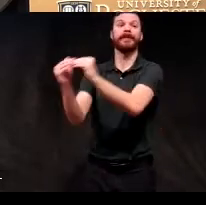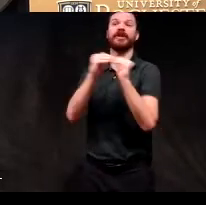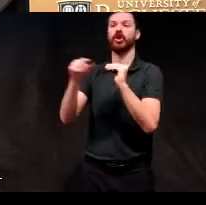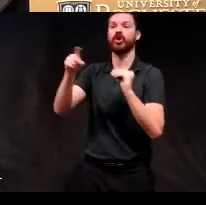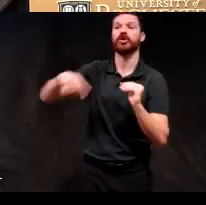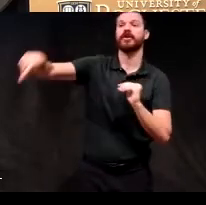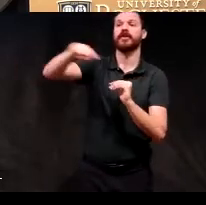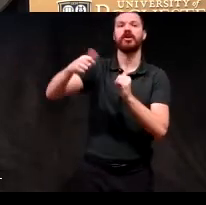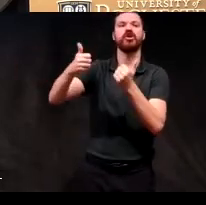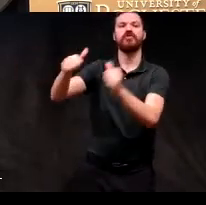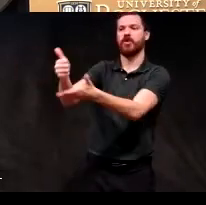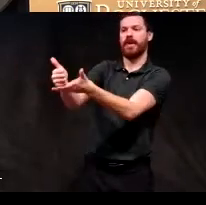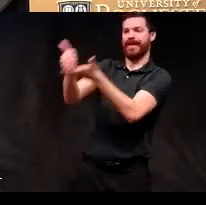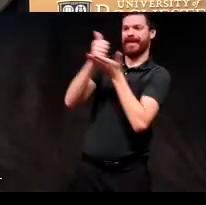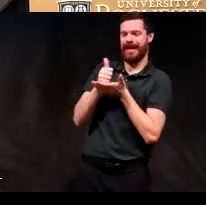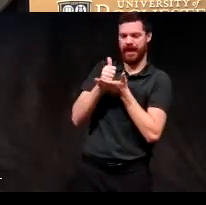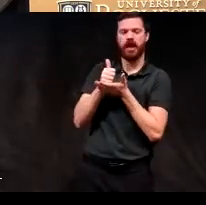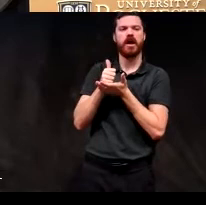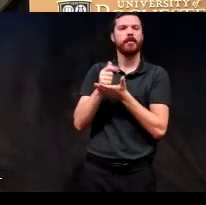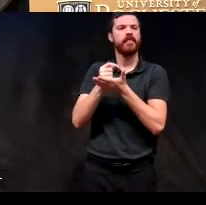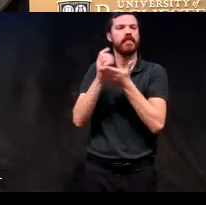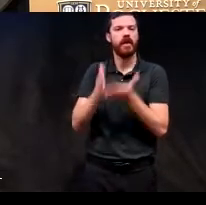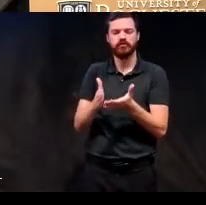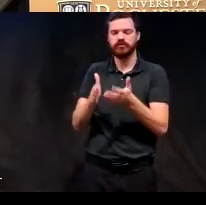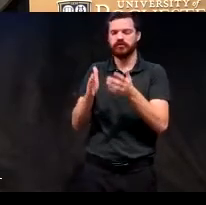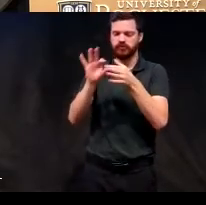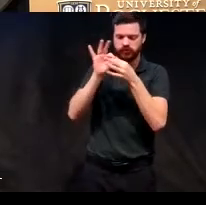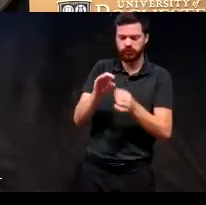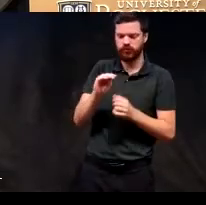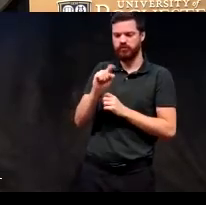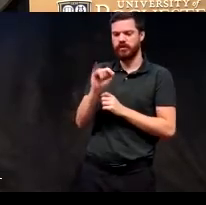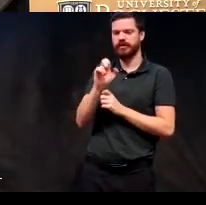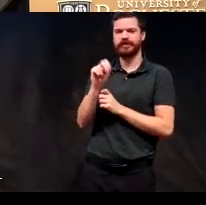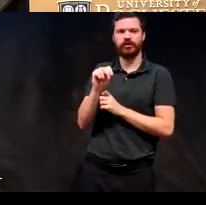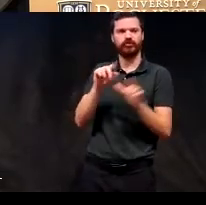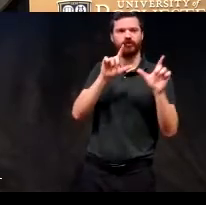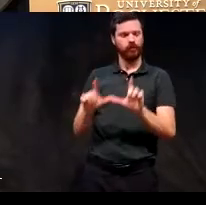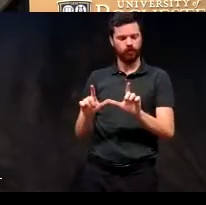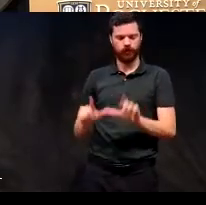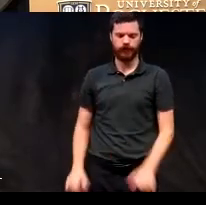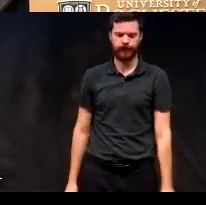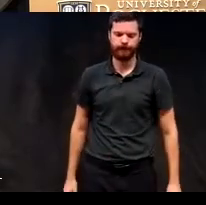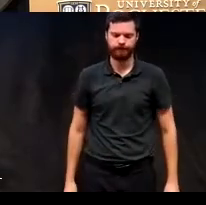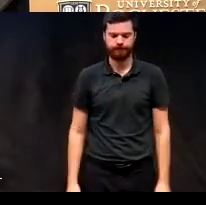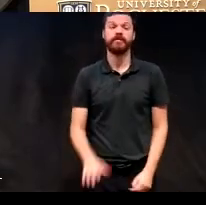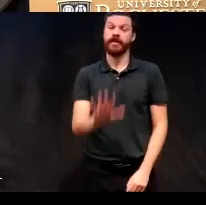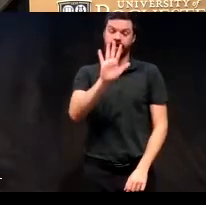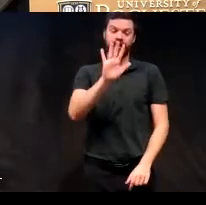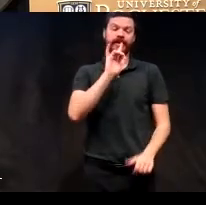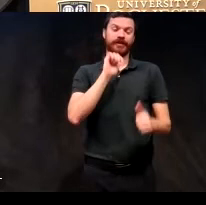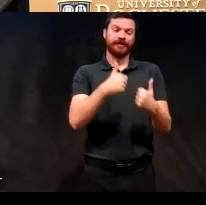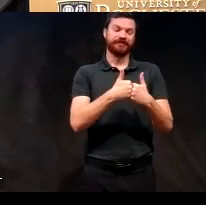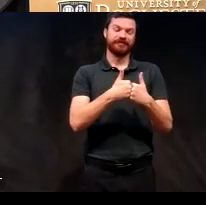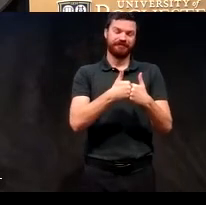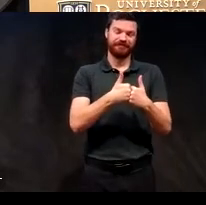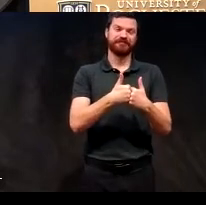trying to help the therapists remain in this mentalization framework. It's a challenge because you